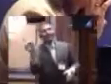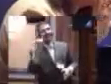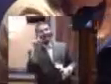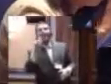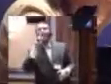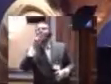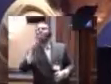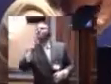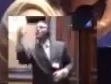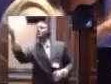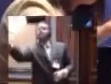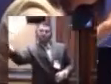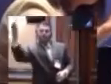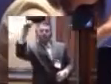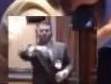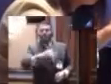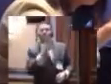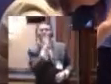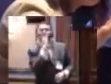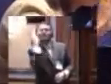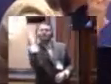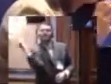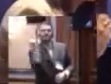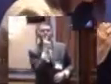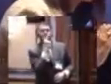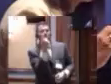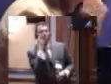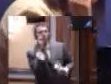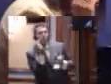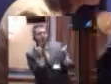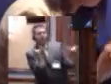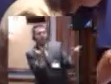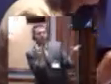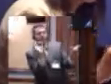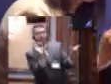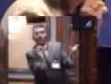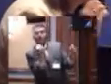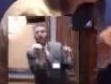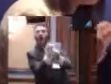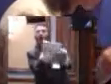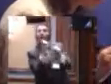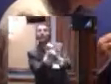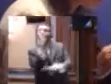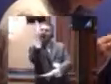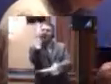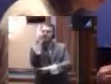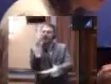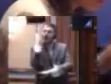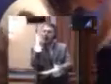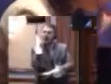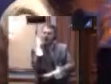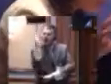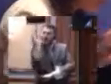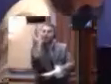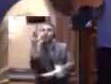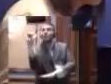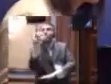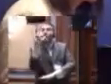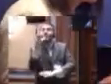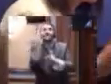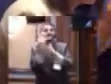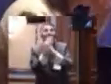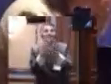the clear, the setting up of an independent electoral commission for